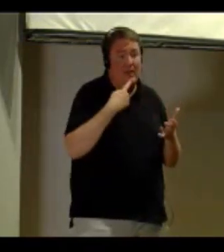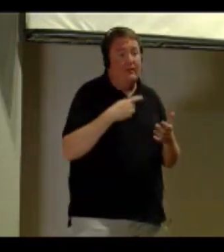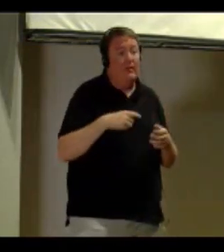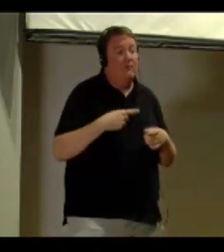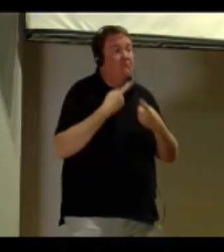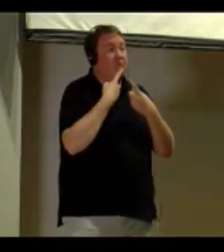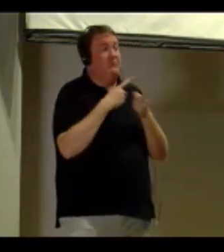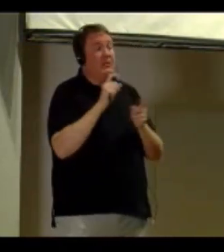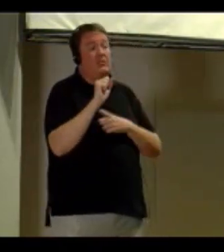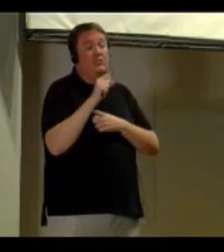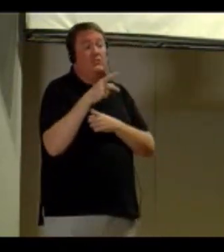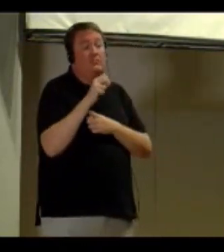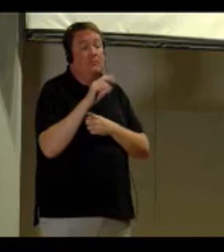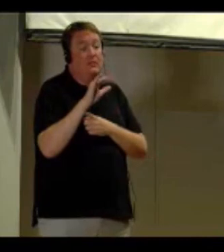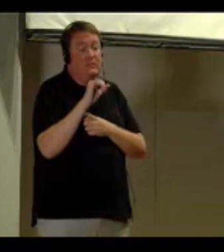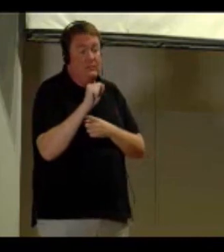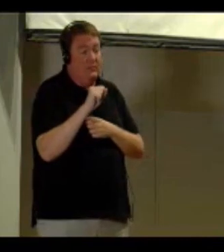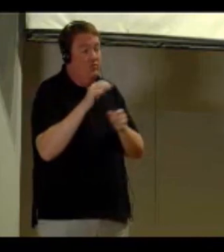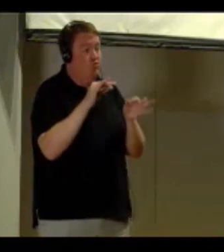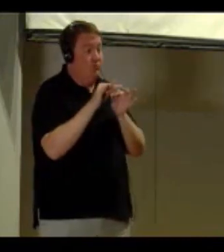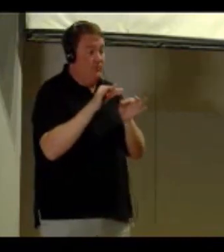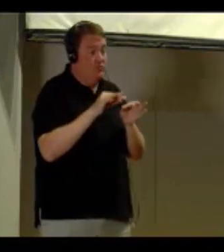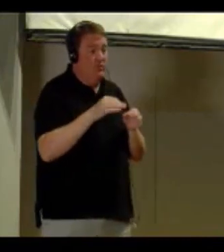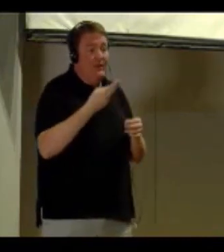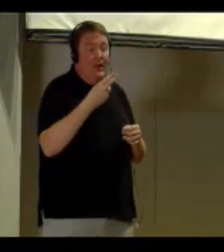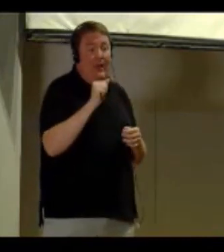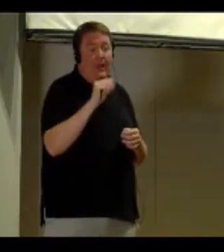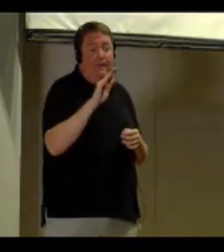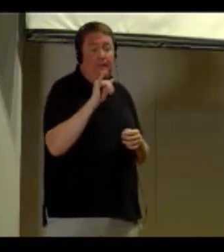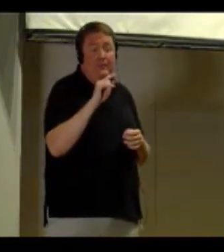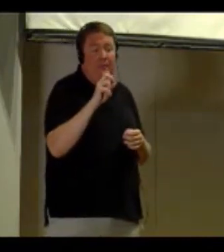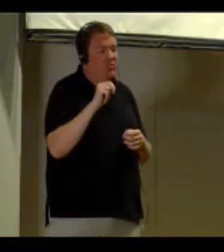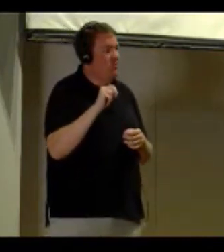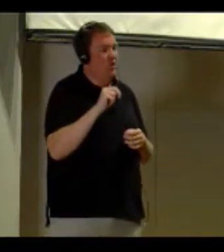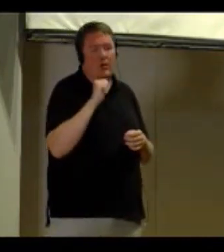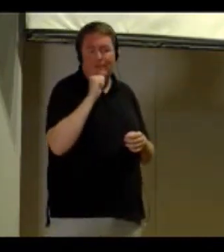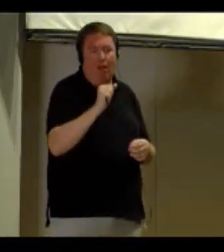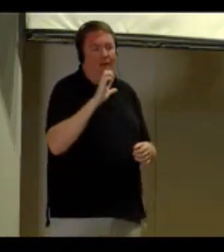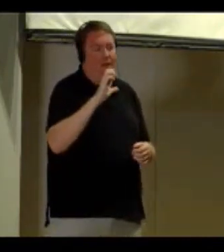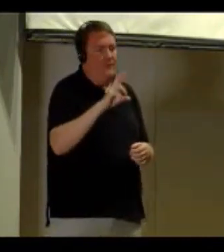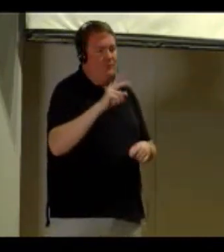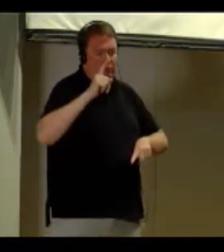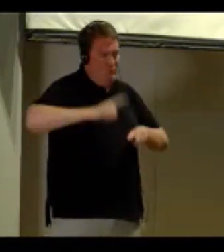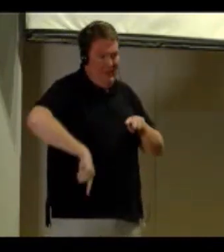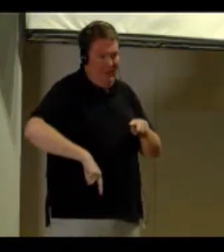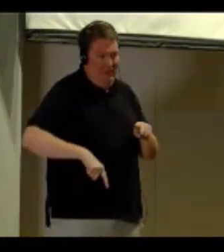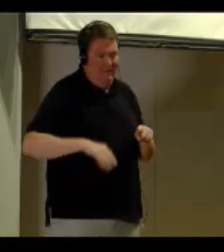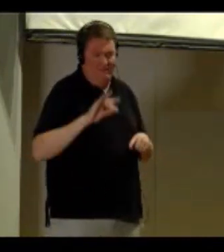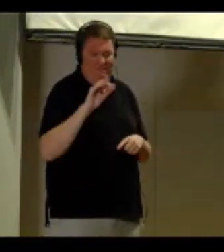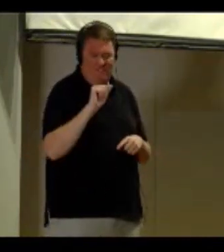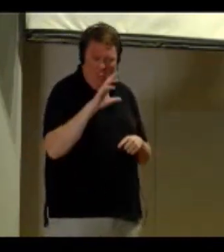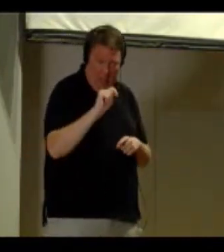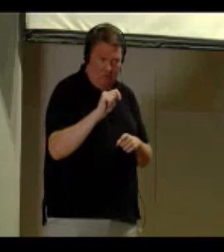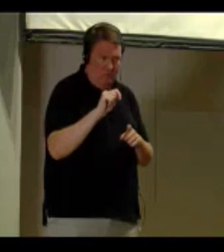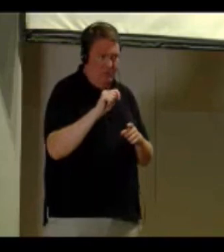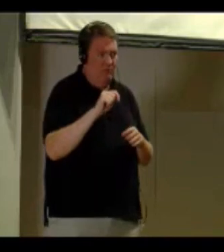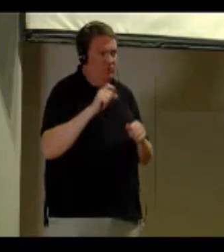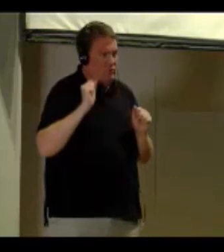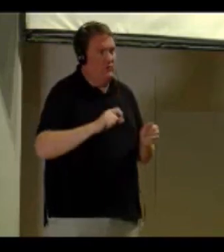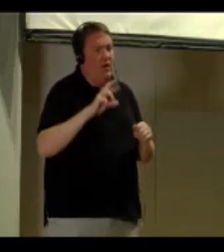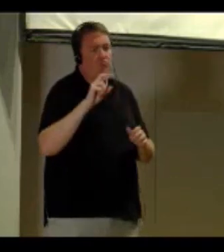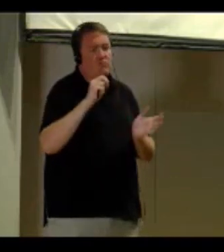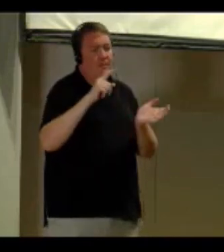species descriptions, species habitation, and things like that as non-copyrightable facts, and therefore